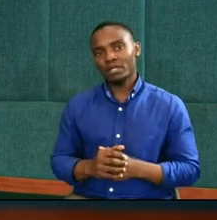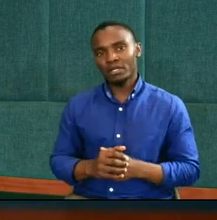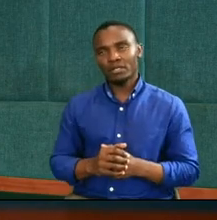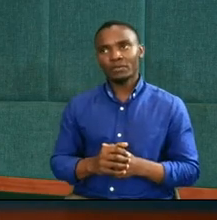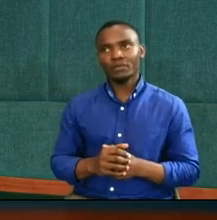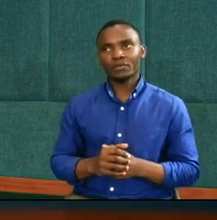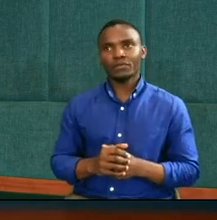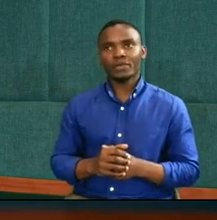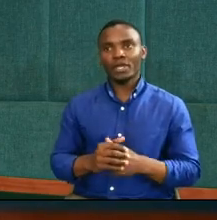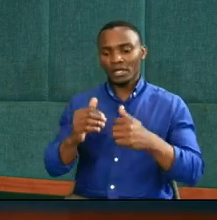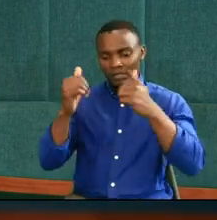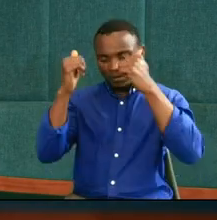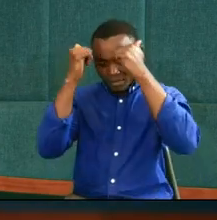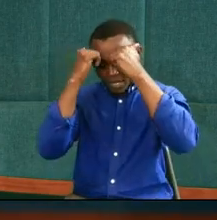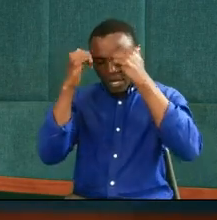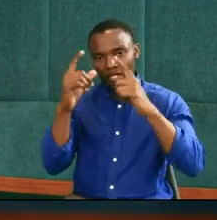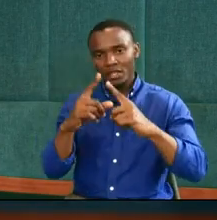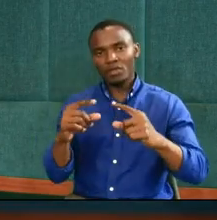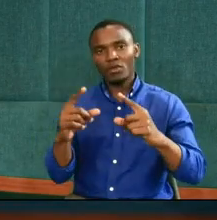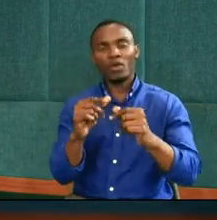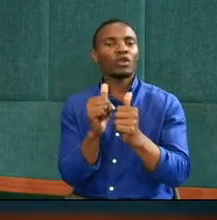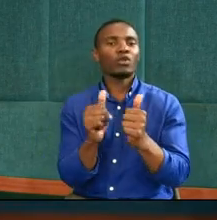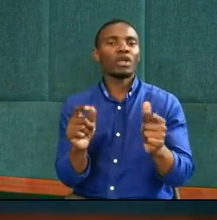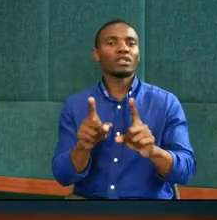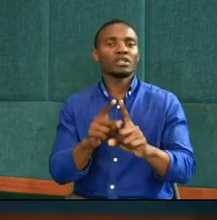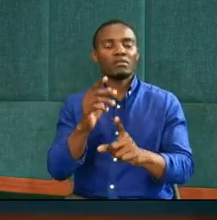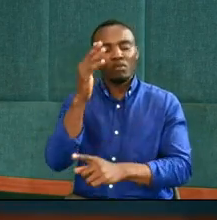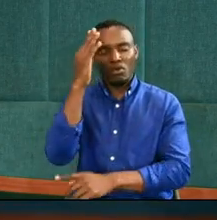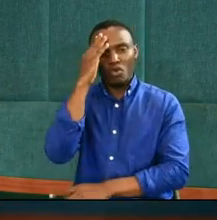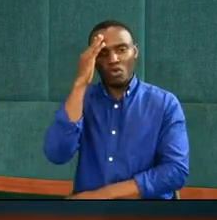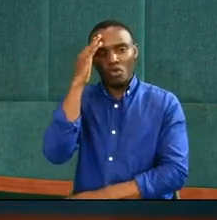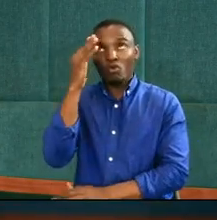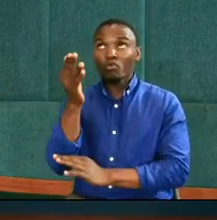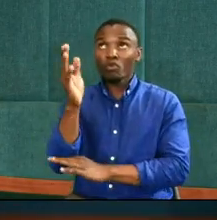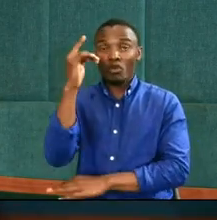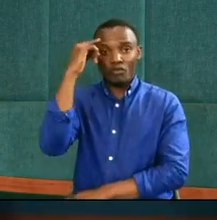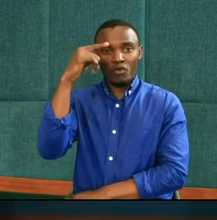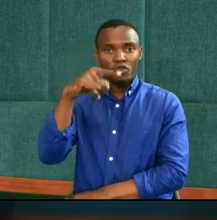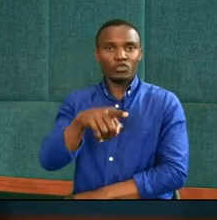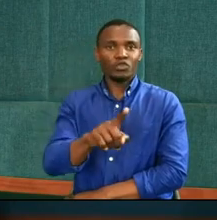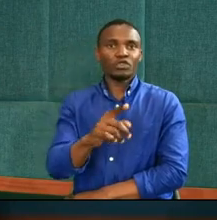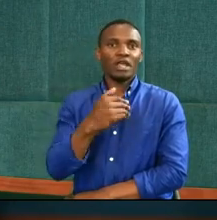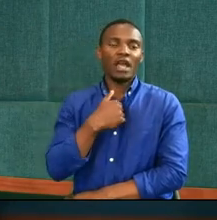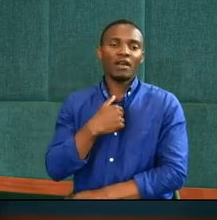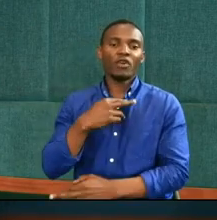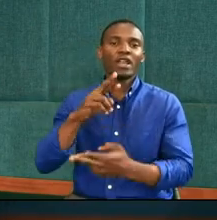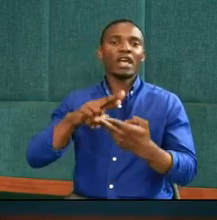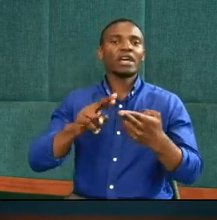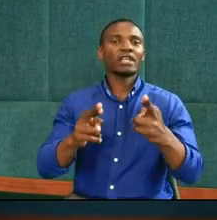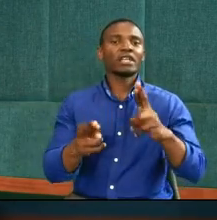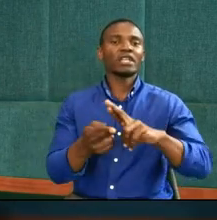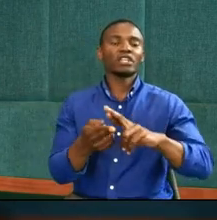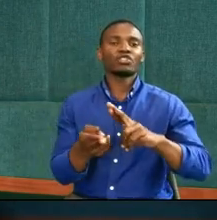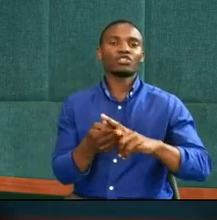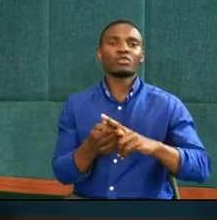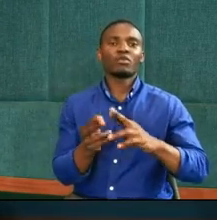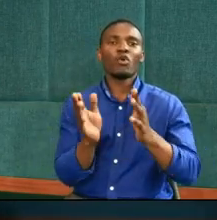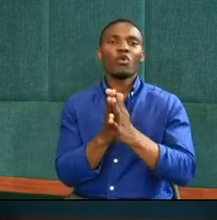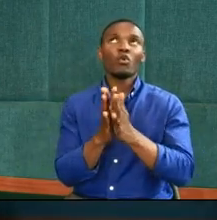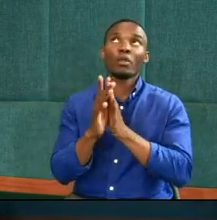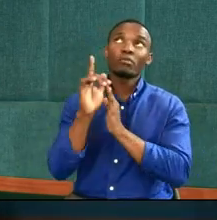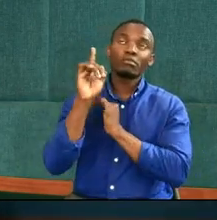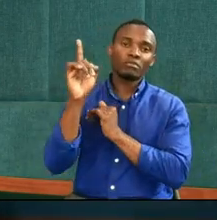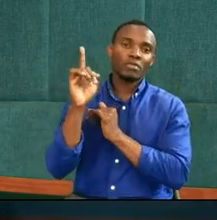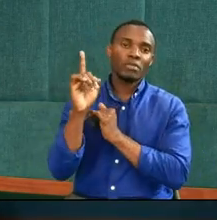Study the word diligently. Know God for yourself. Have a relationship with